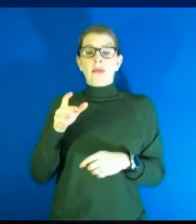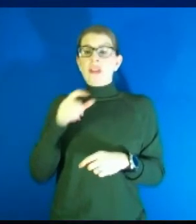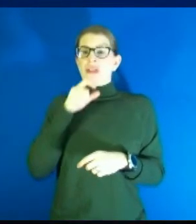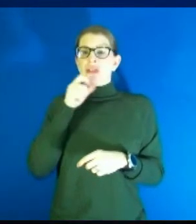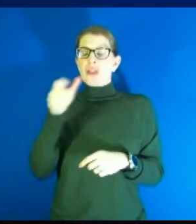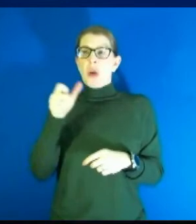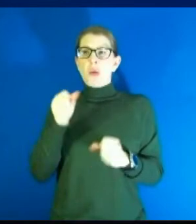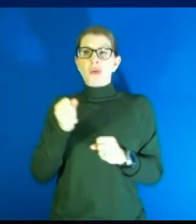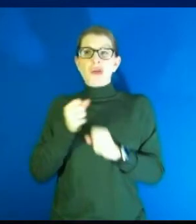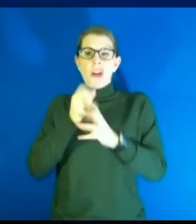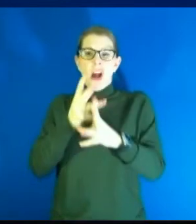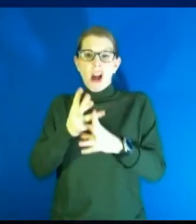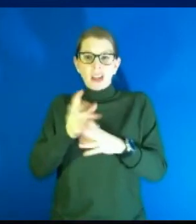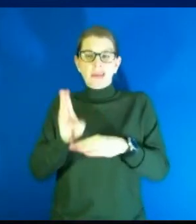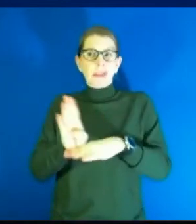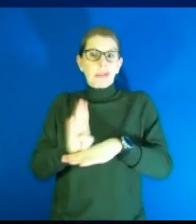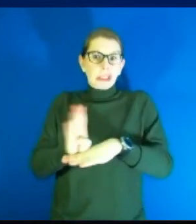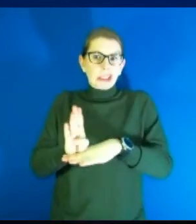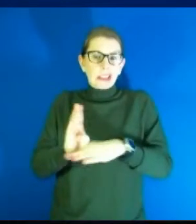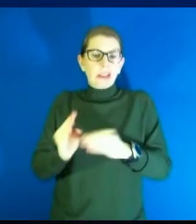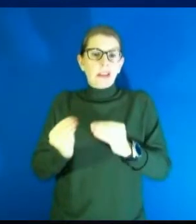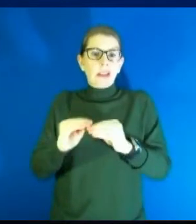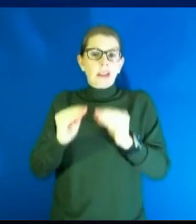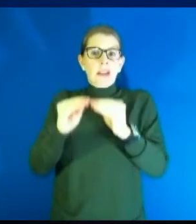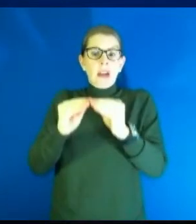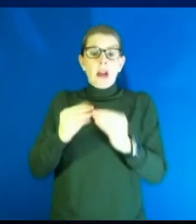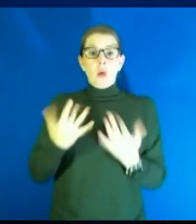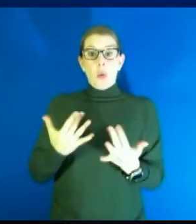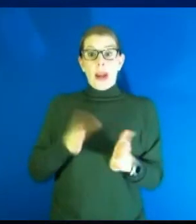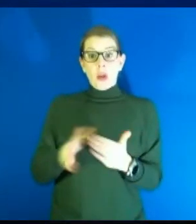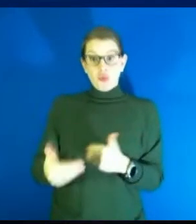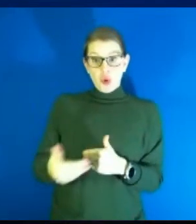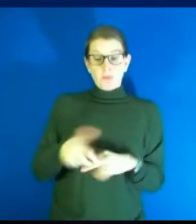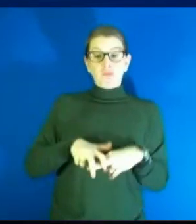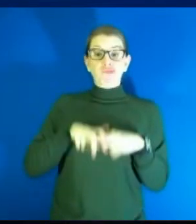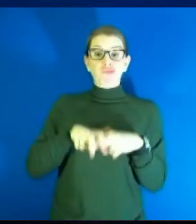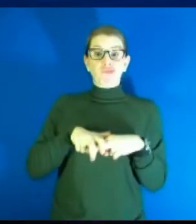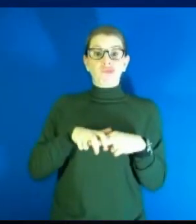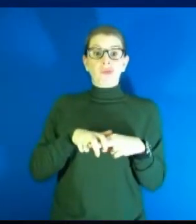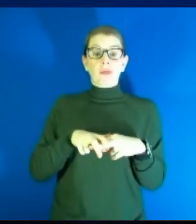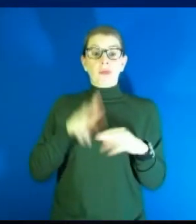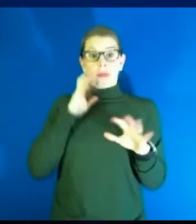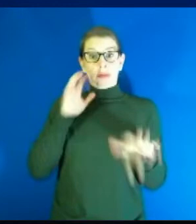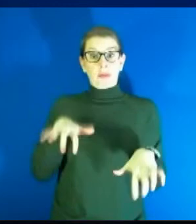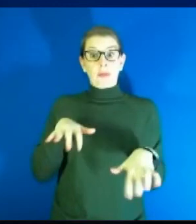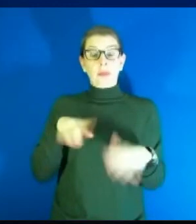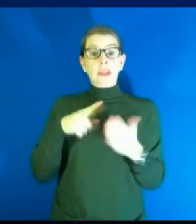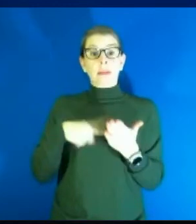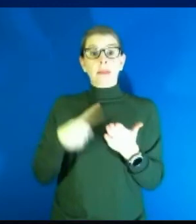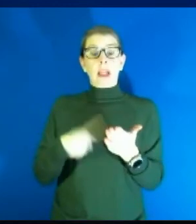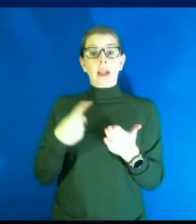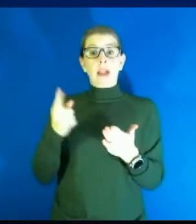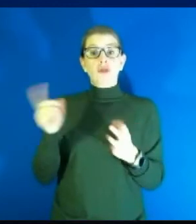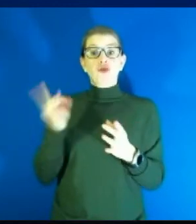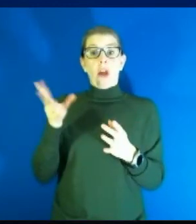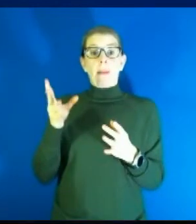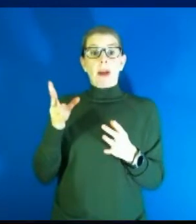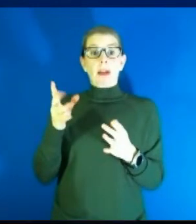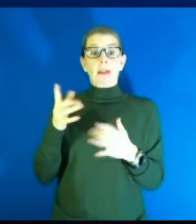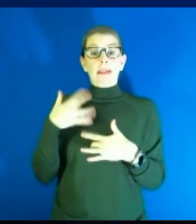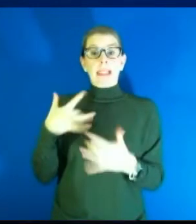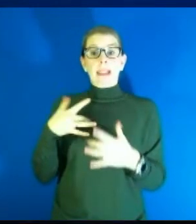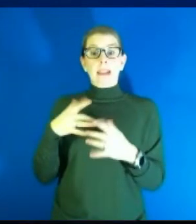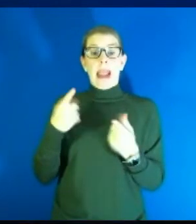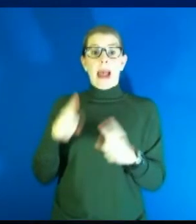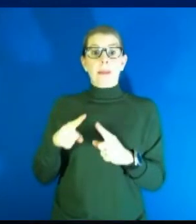you might, if you've been a patient that's waited in our waiting room, sometimes that might be surprising, because sometimes traumas tend to come in bunches,